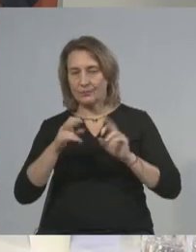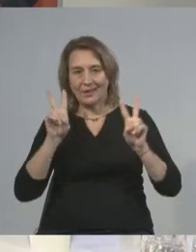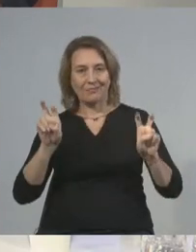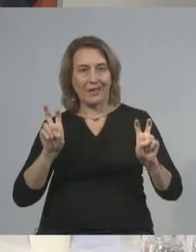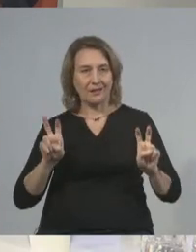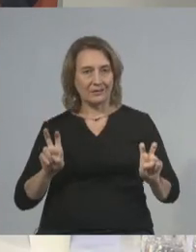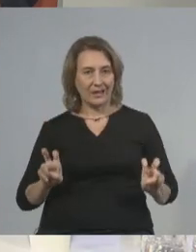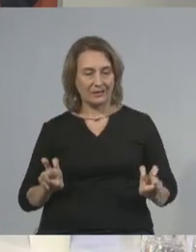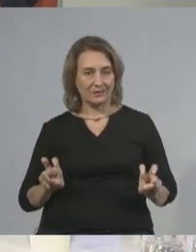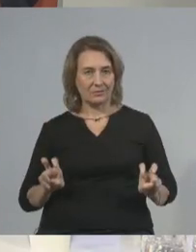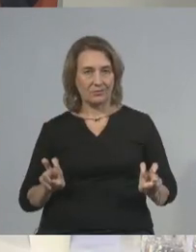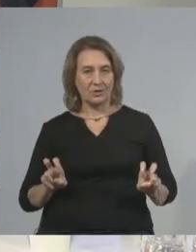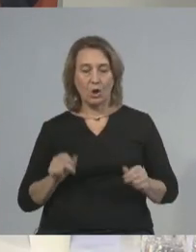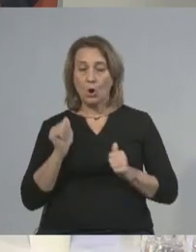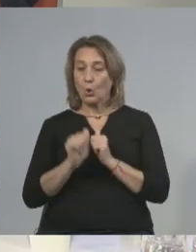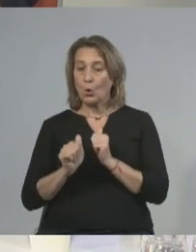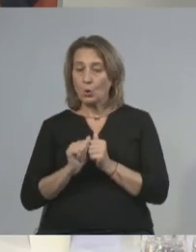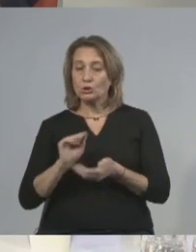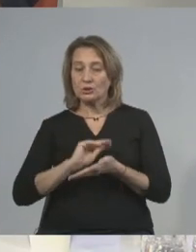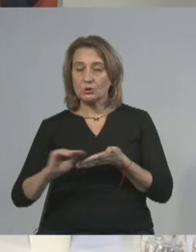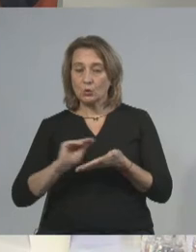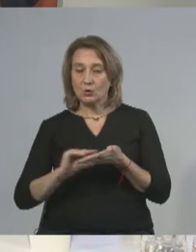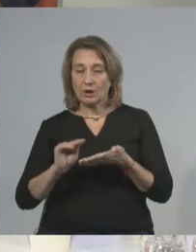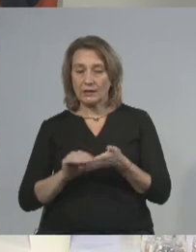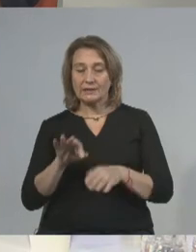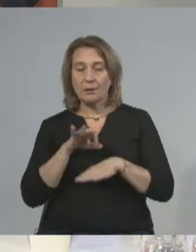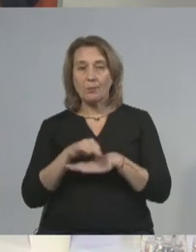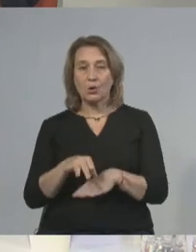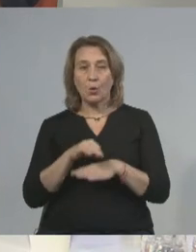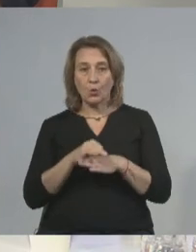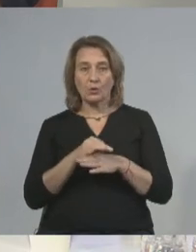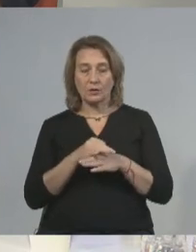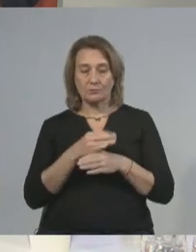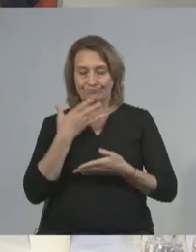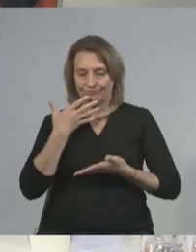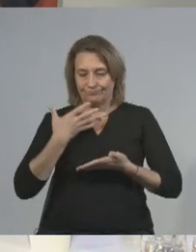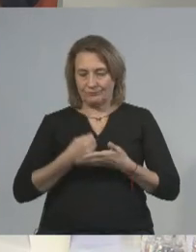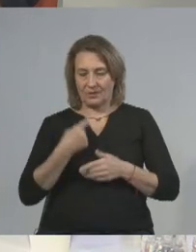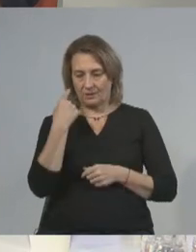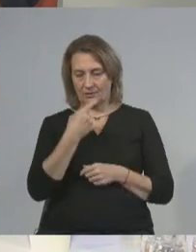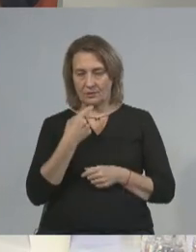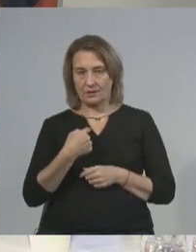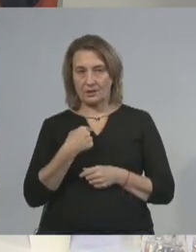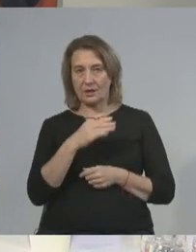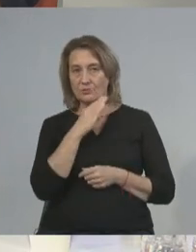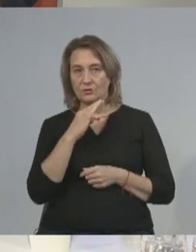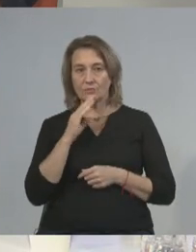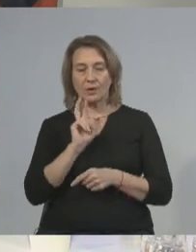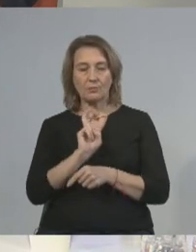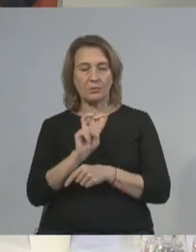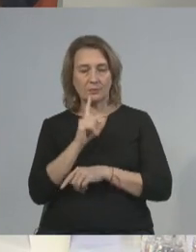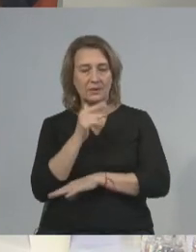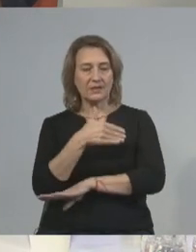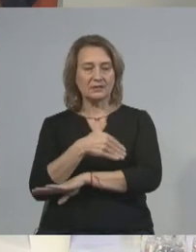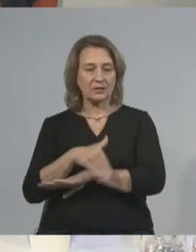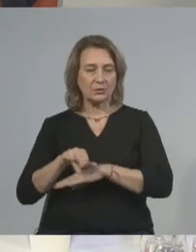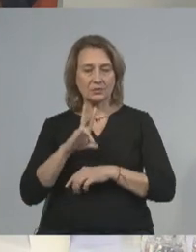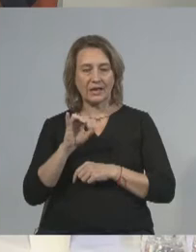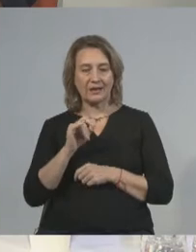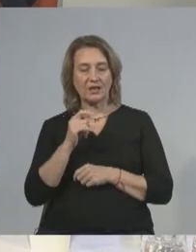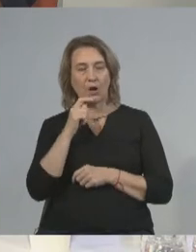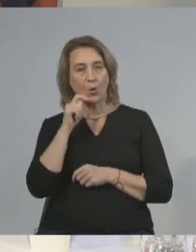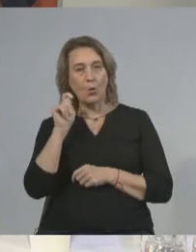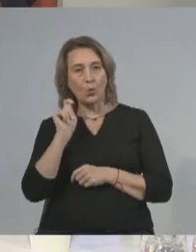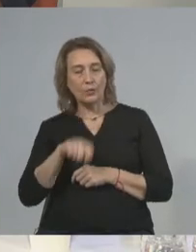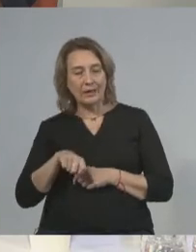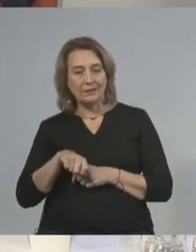your terminology well yes of course every journalist undergoes uh individual group trainings i've been to